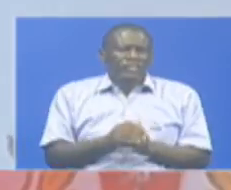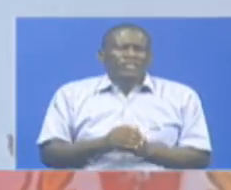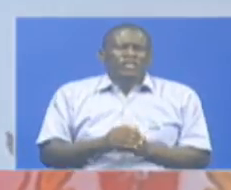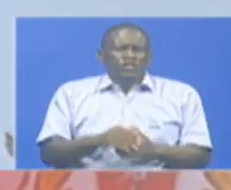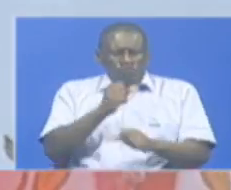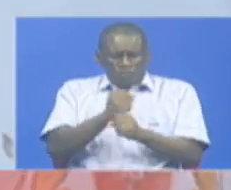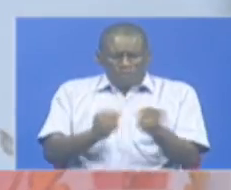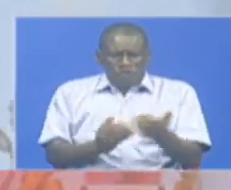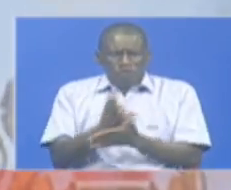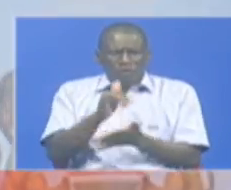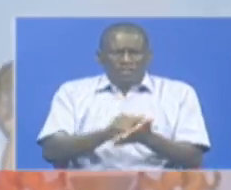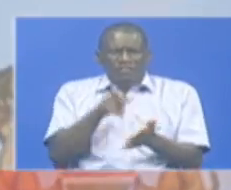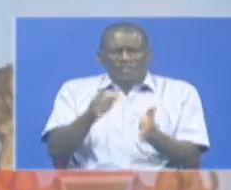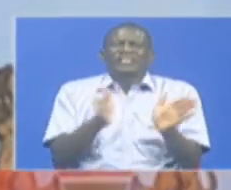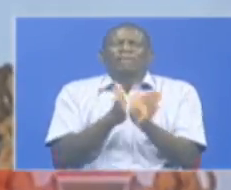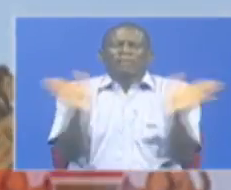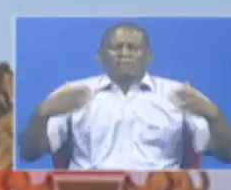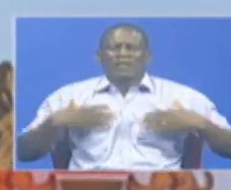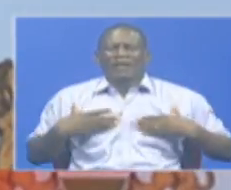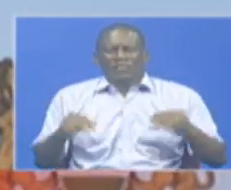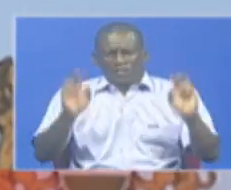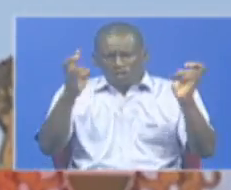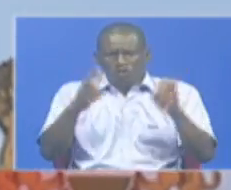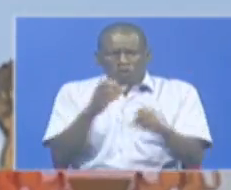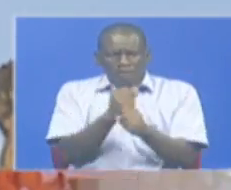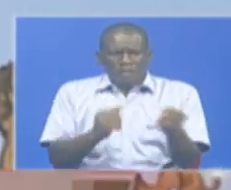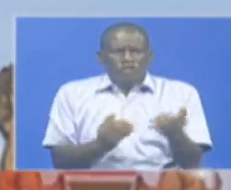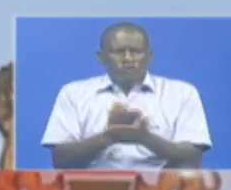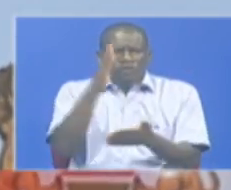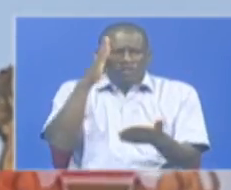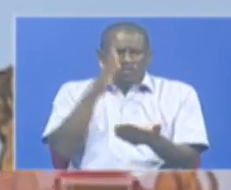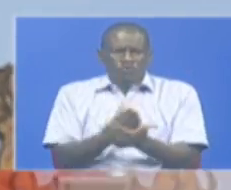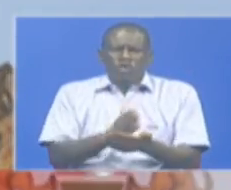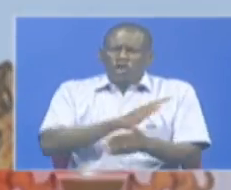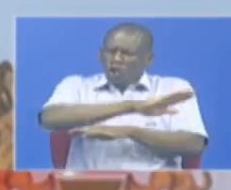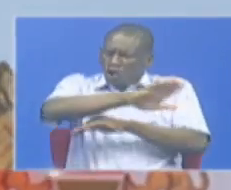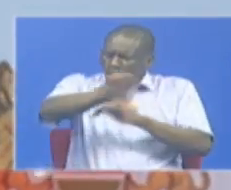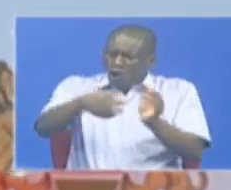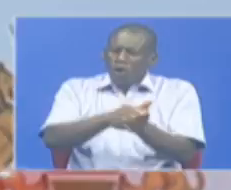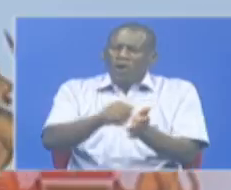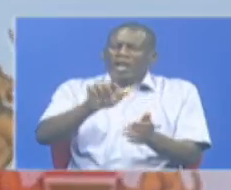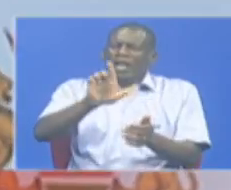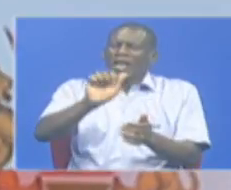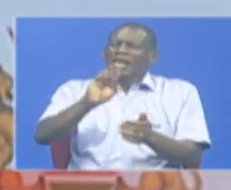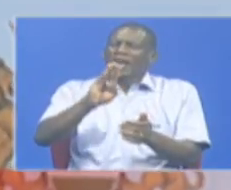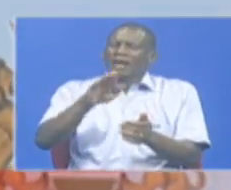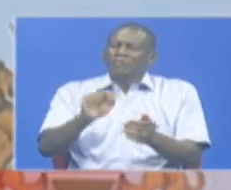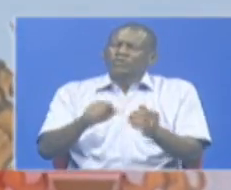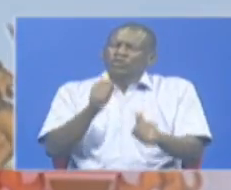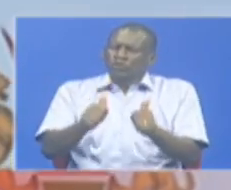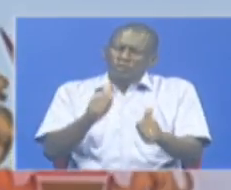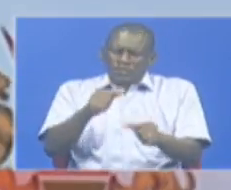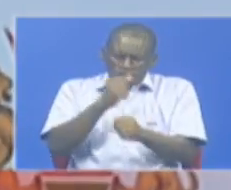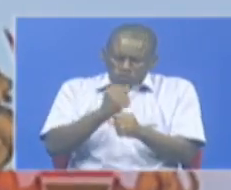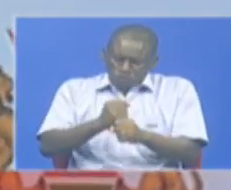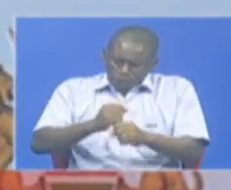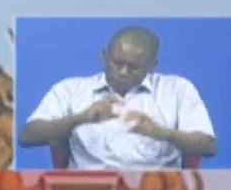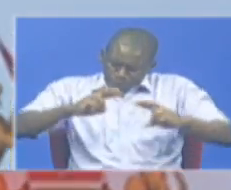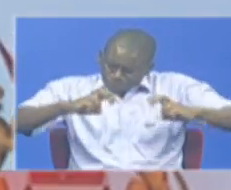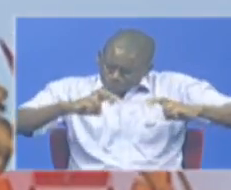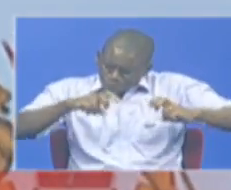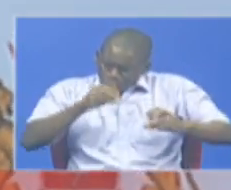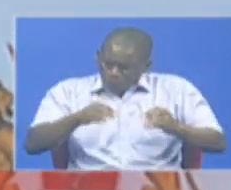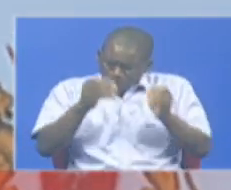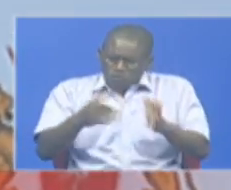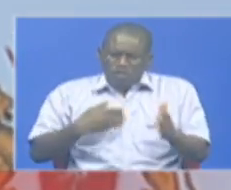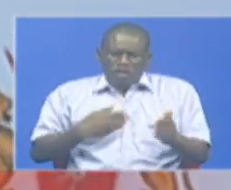ensure, because this is a public health matter, to ensure that indeed all labs who are conducting testing do follow the laid down protocols